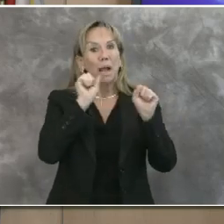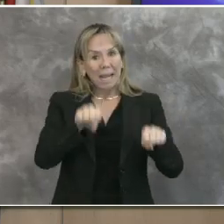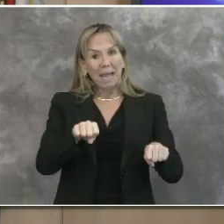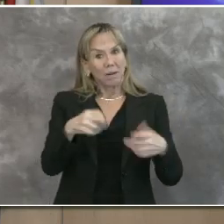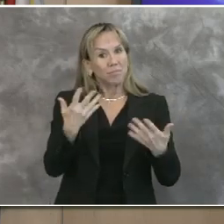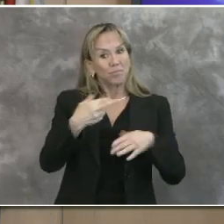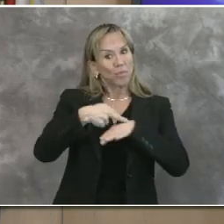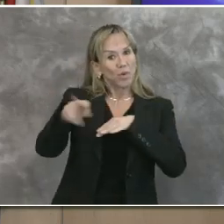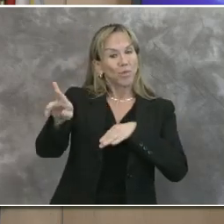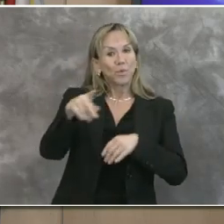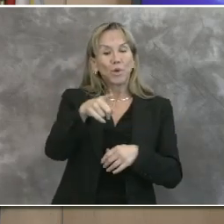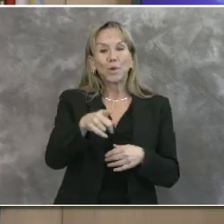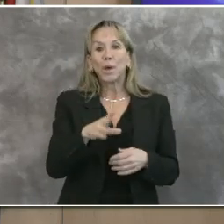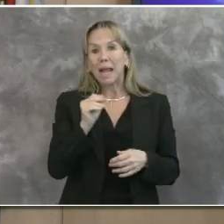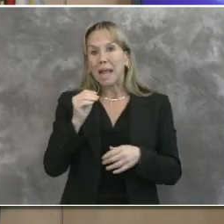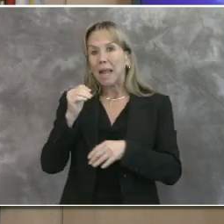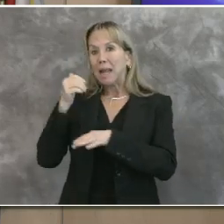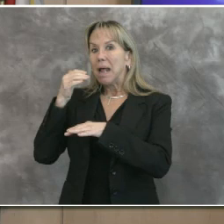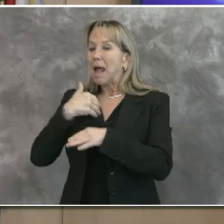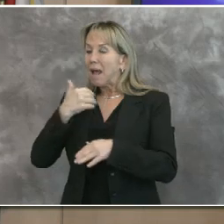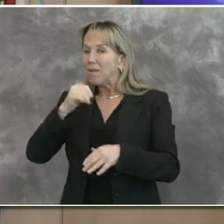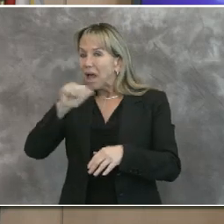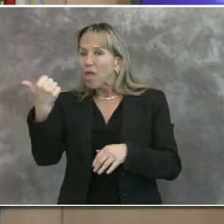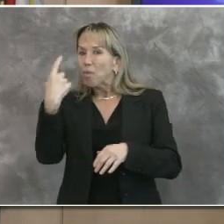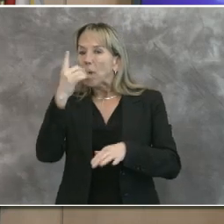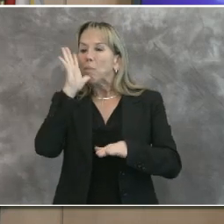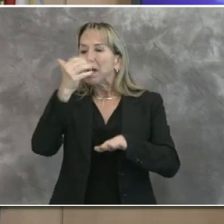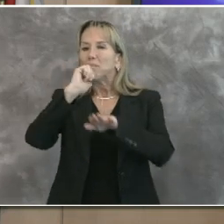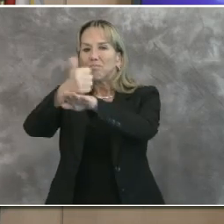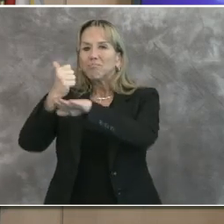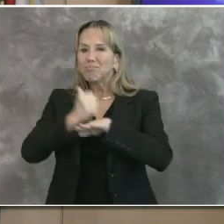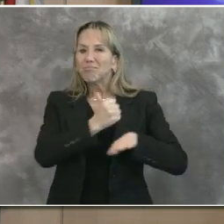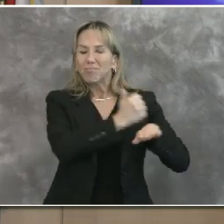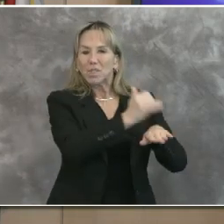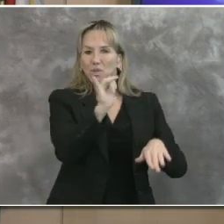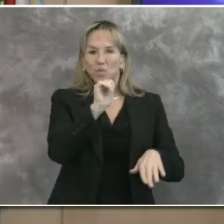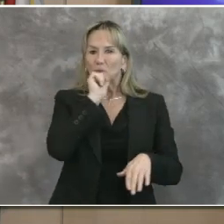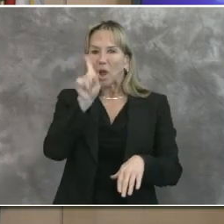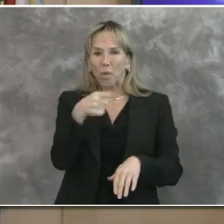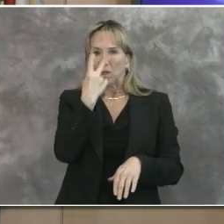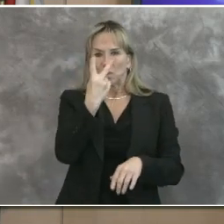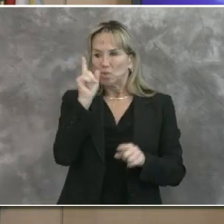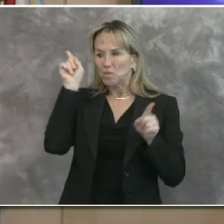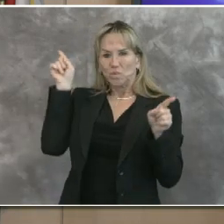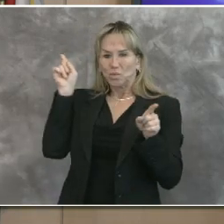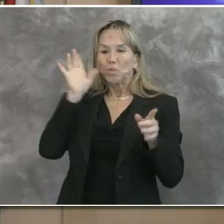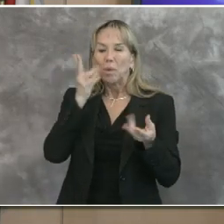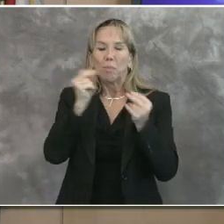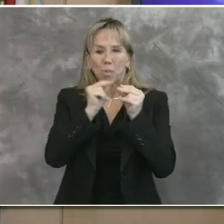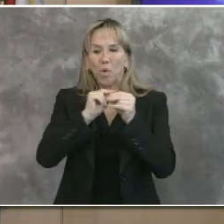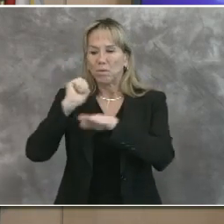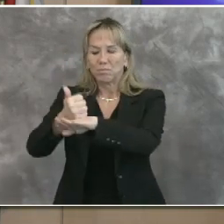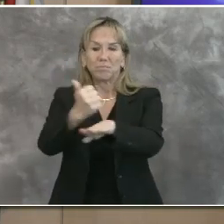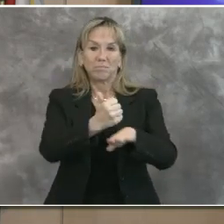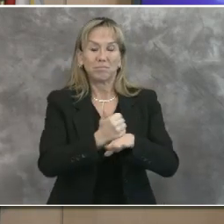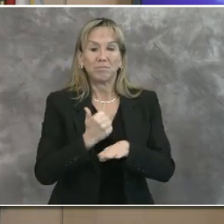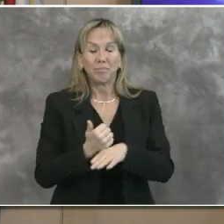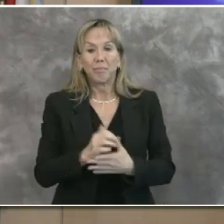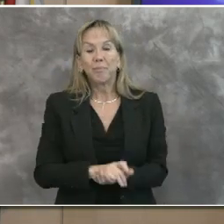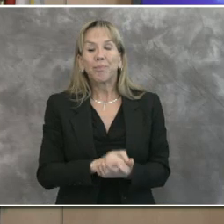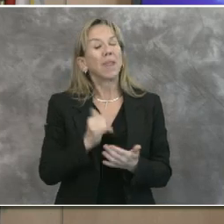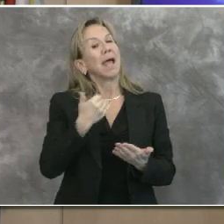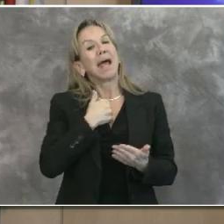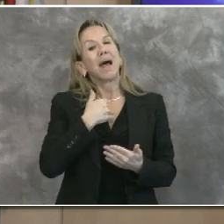Mobile testing sites will soon be deployed in other parts of the region to accommodate the growing demand for testing. The